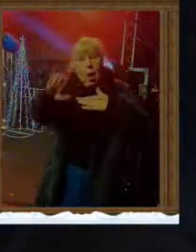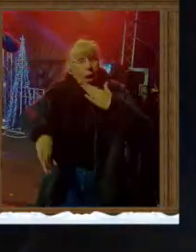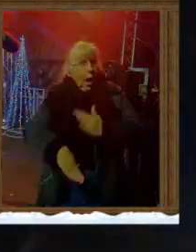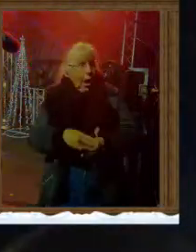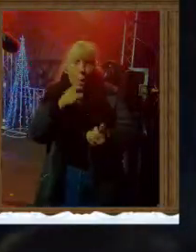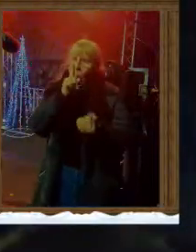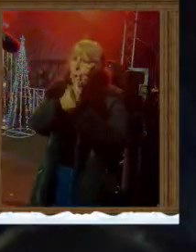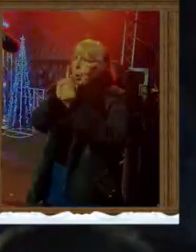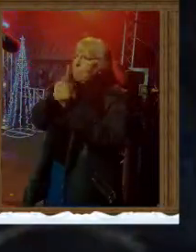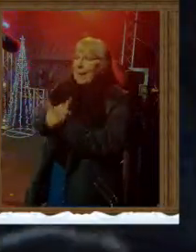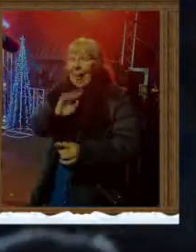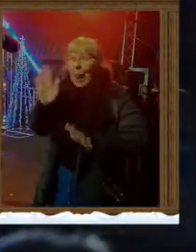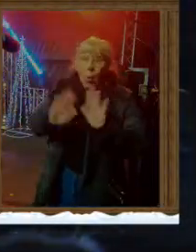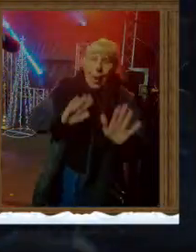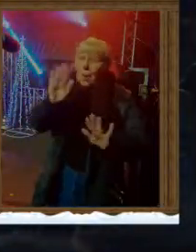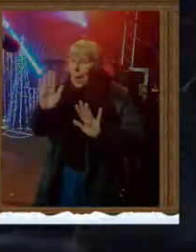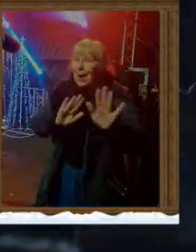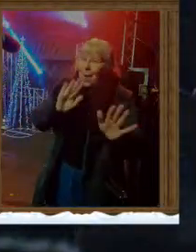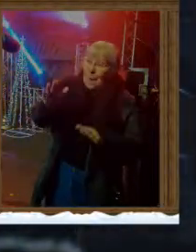and everyone you